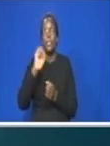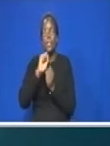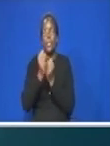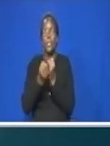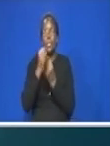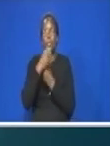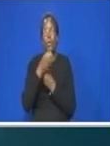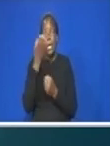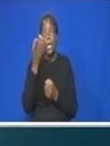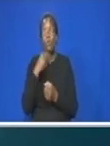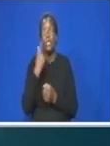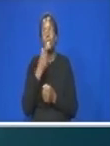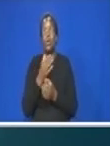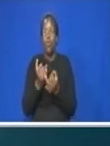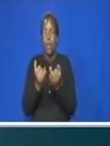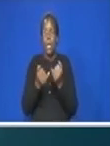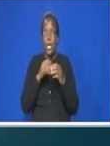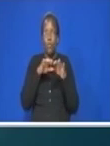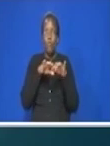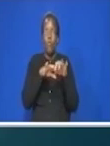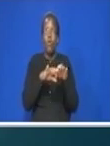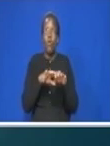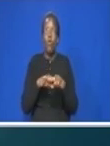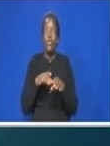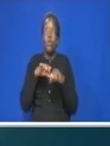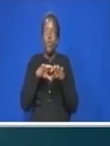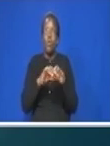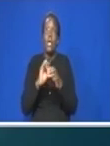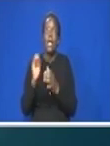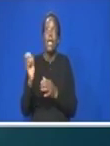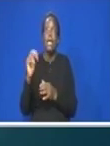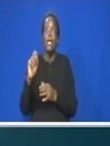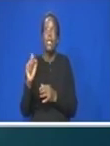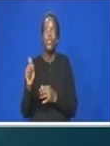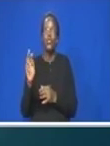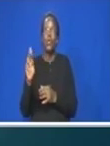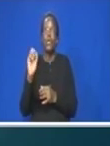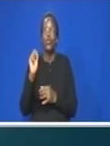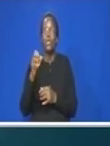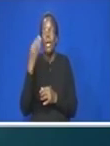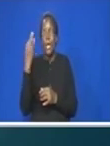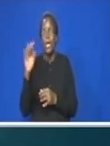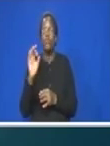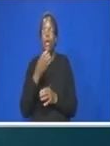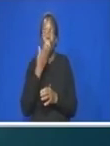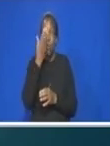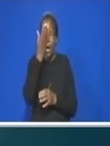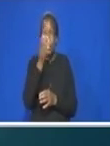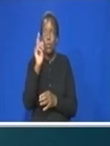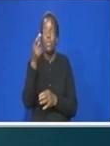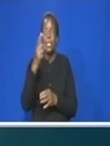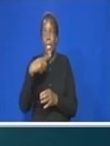Here we are saying we need to follow the following instructions if we are to answer the question in the right